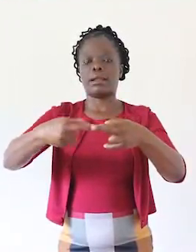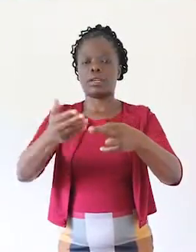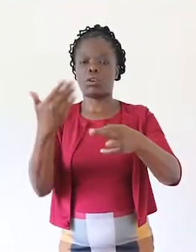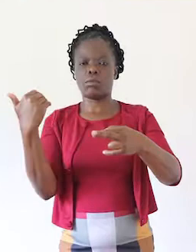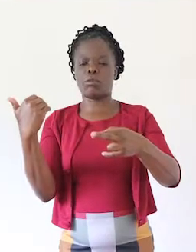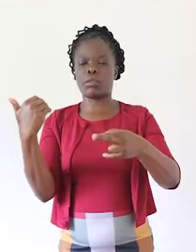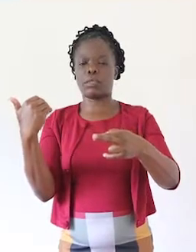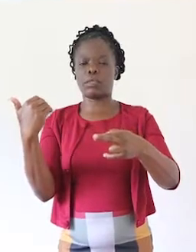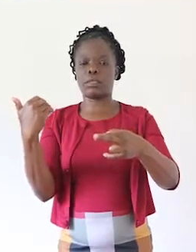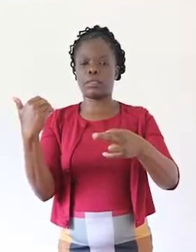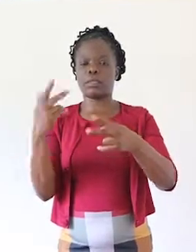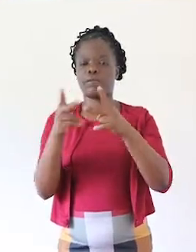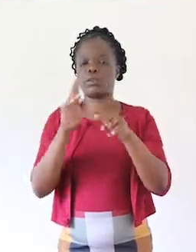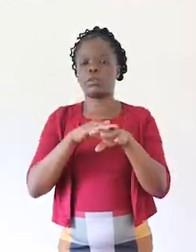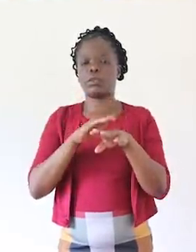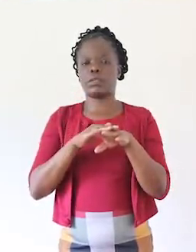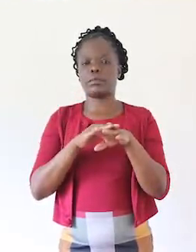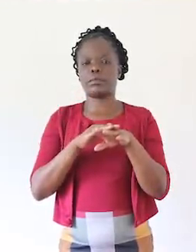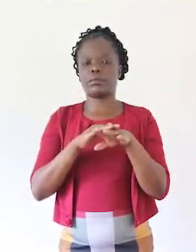Remove it. Yes. Very good.